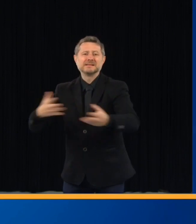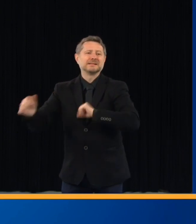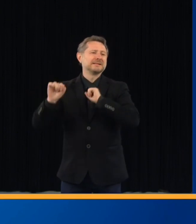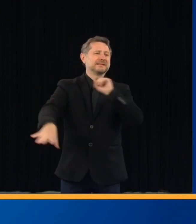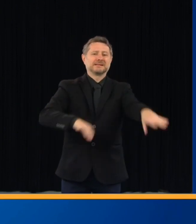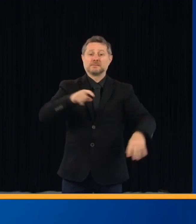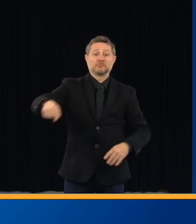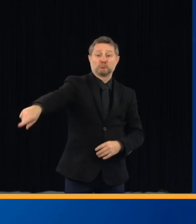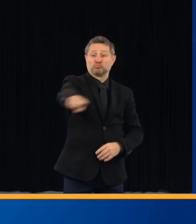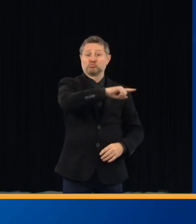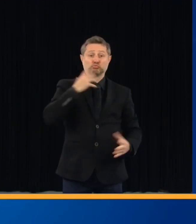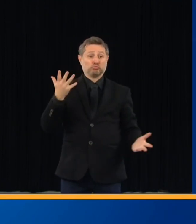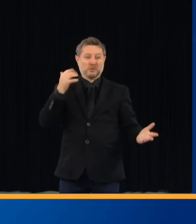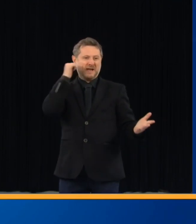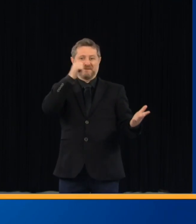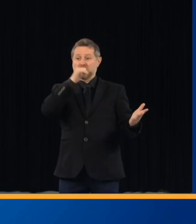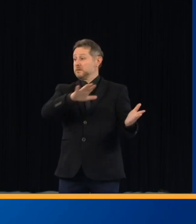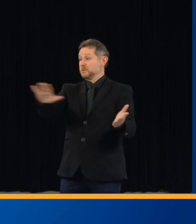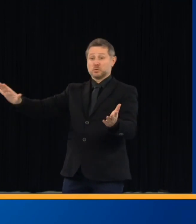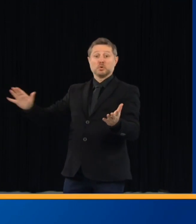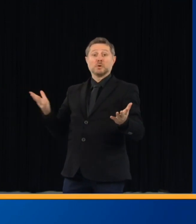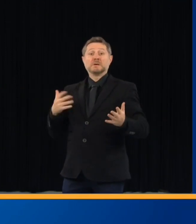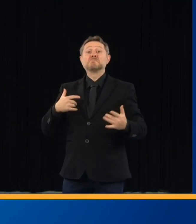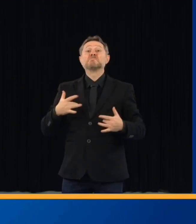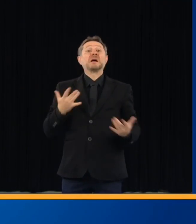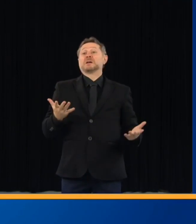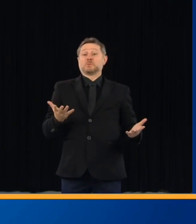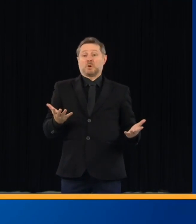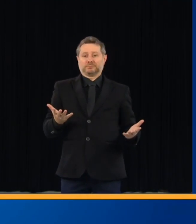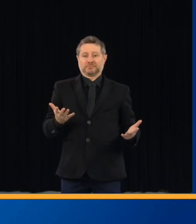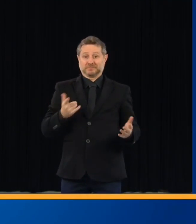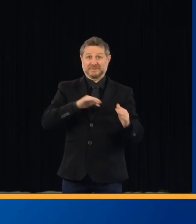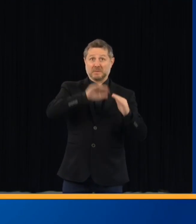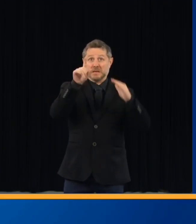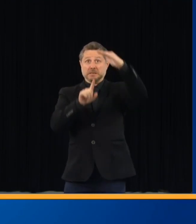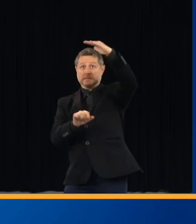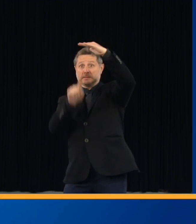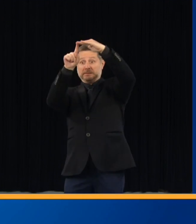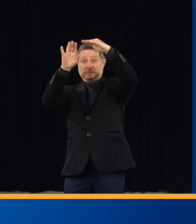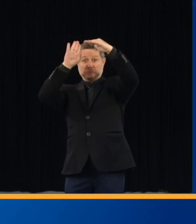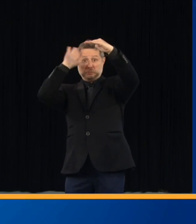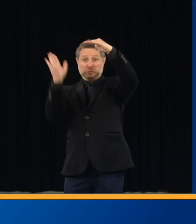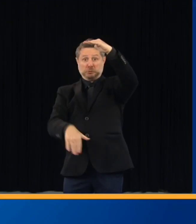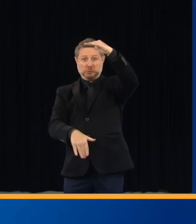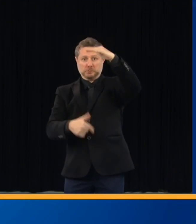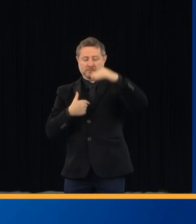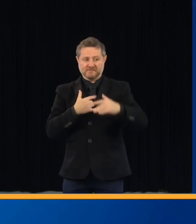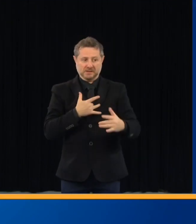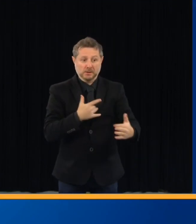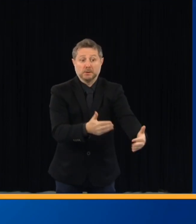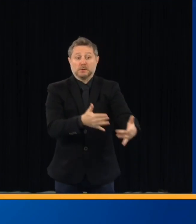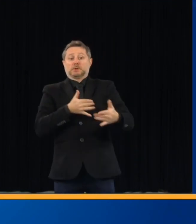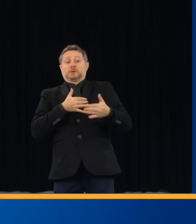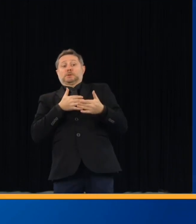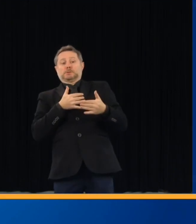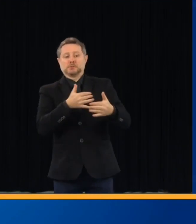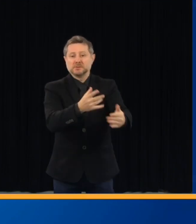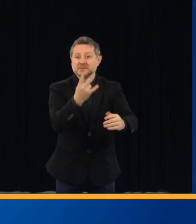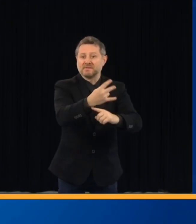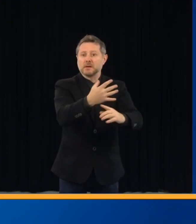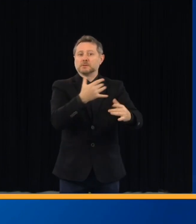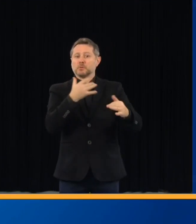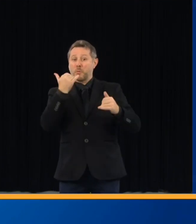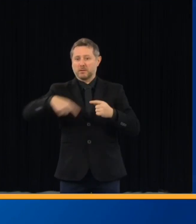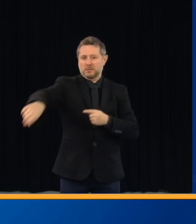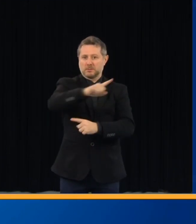shorter end of the range with our in-house people looking at the